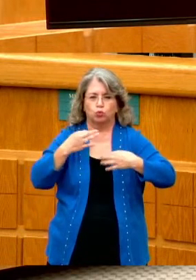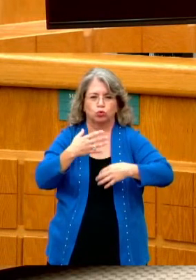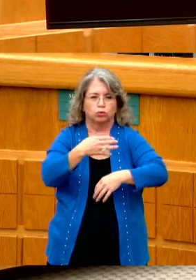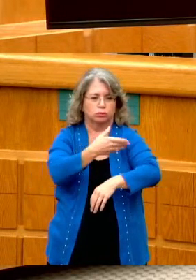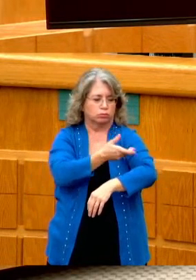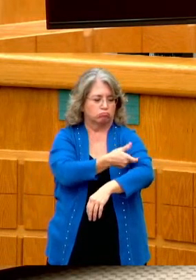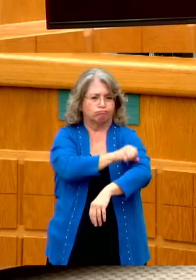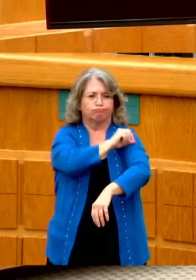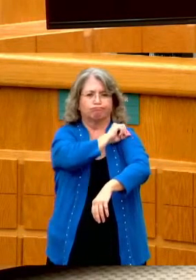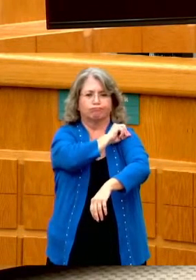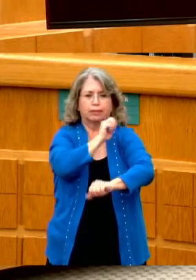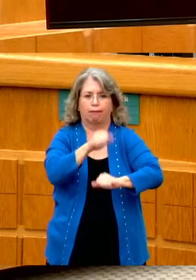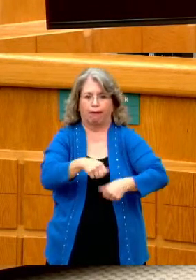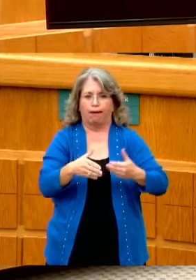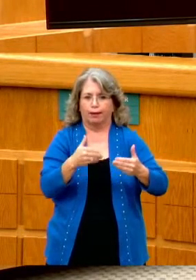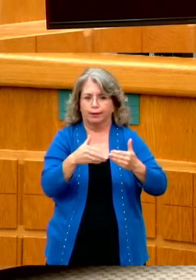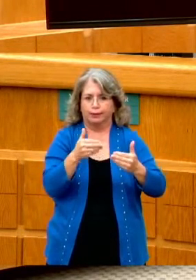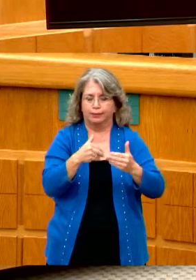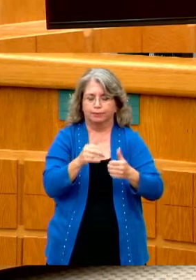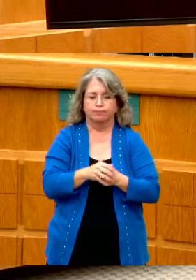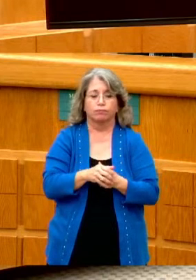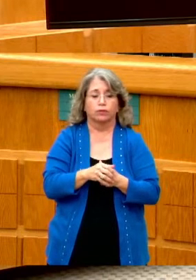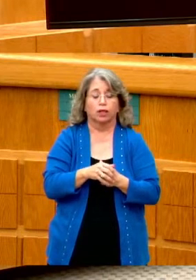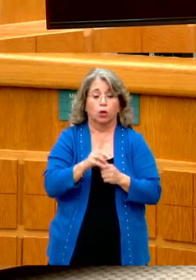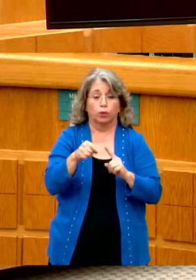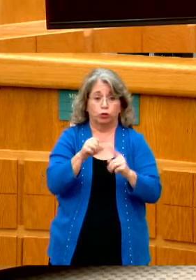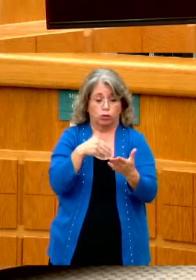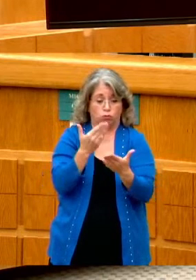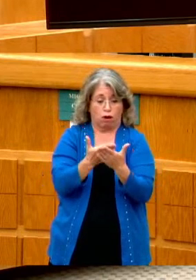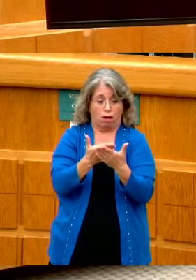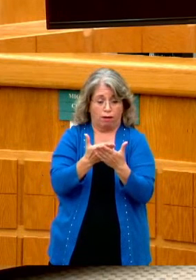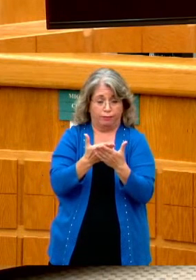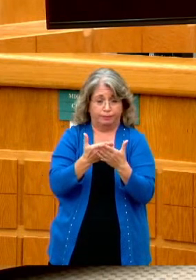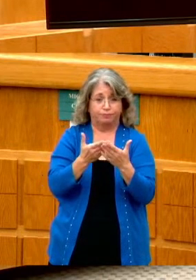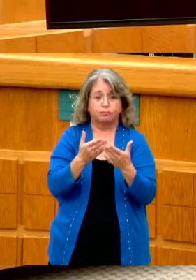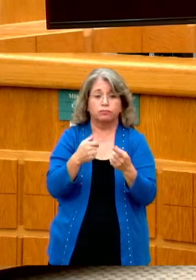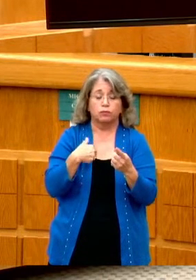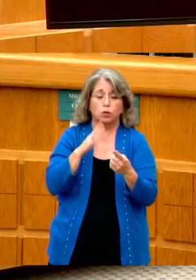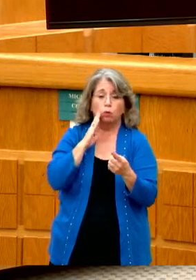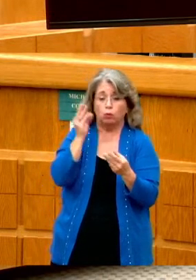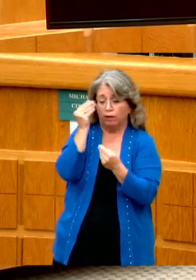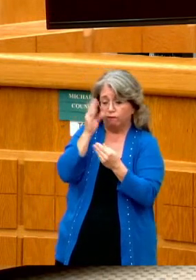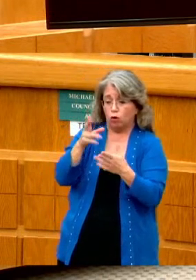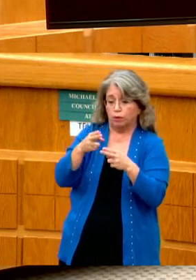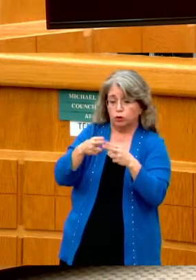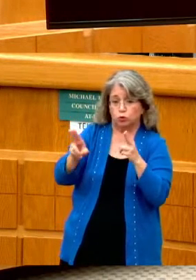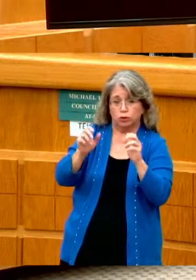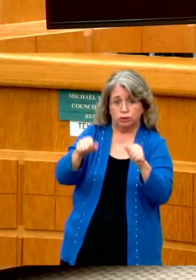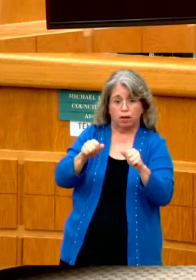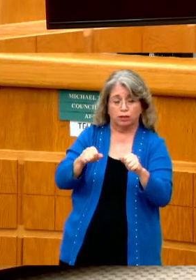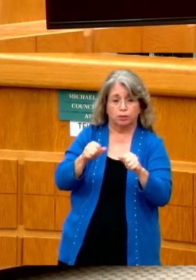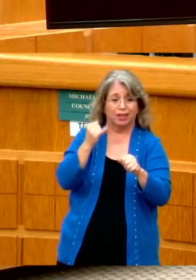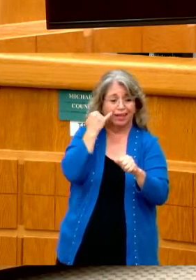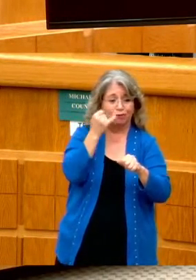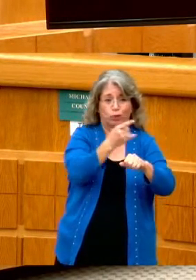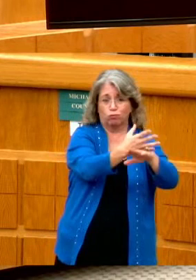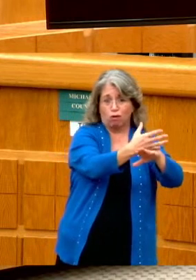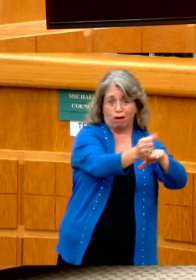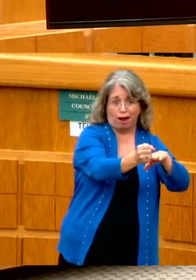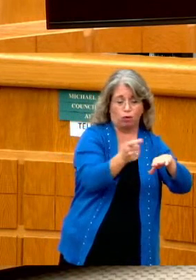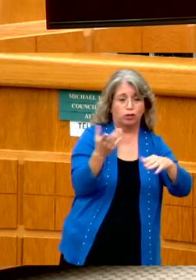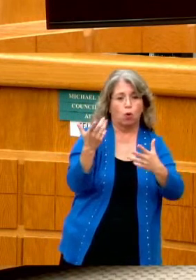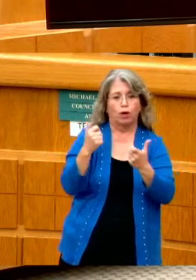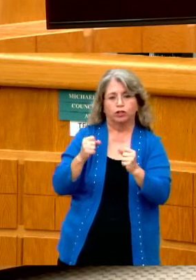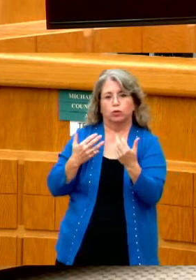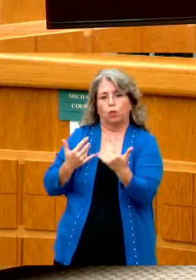arrive at the clinic, we will try to inform you as soon as possible if we run out of vaccines. We do not want to make you wait any